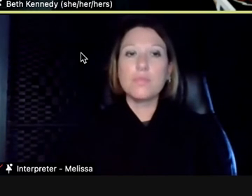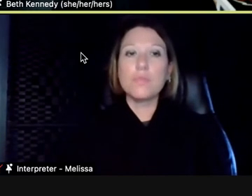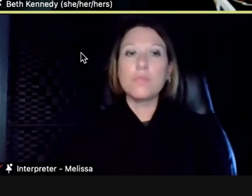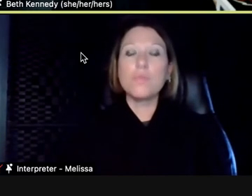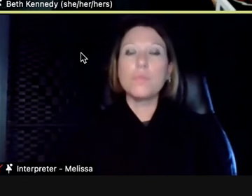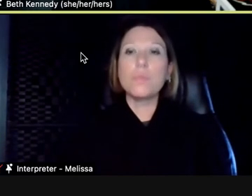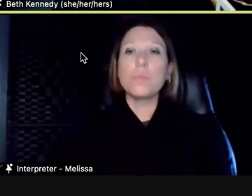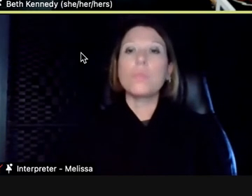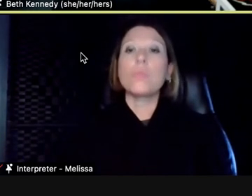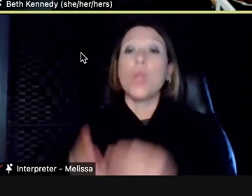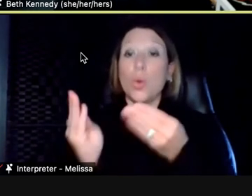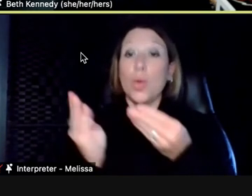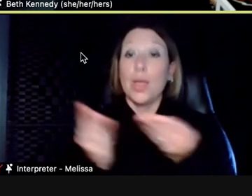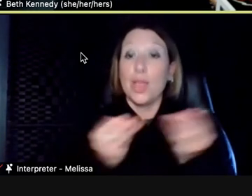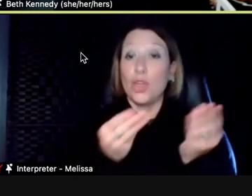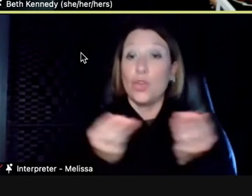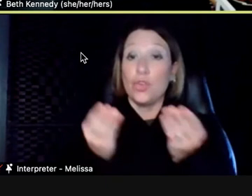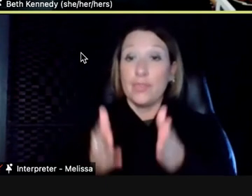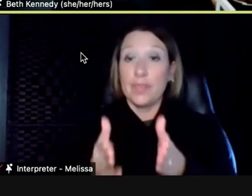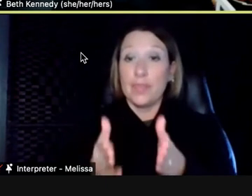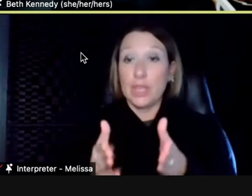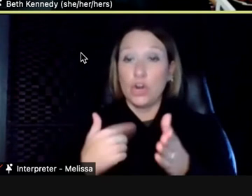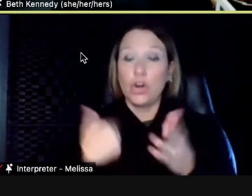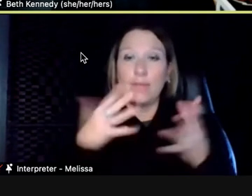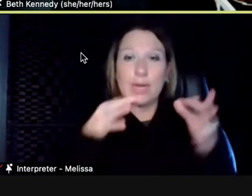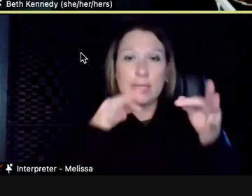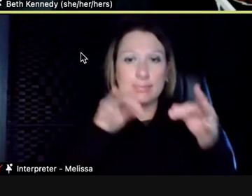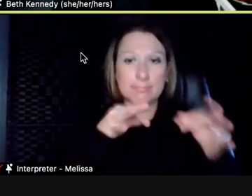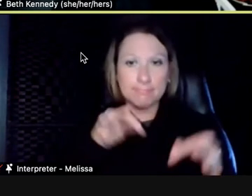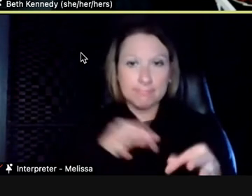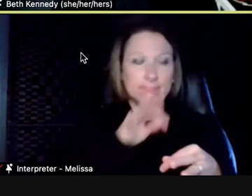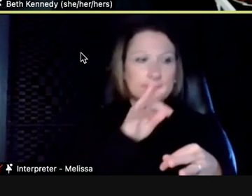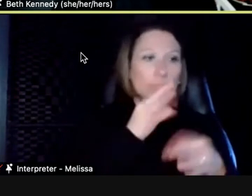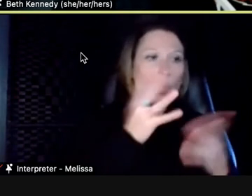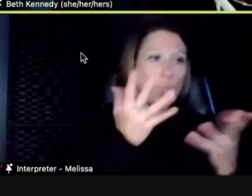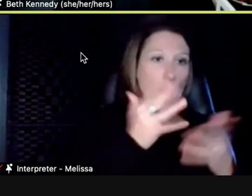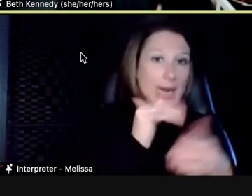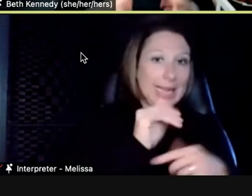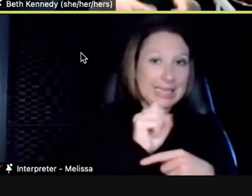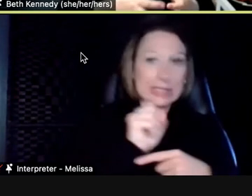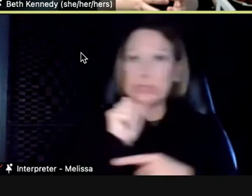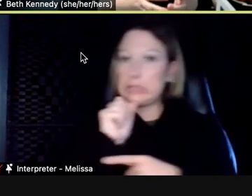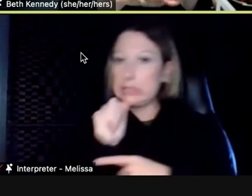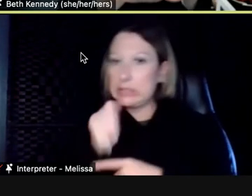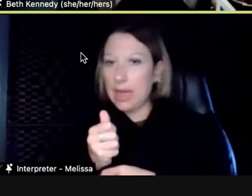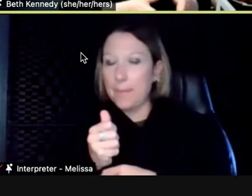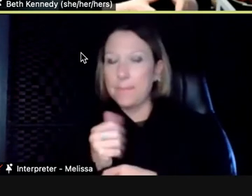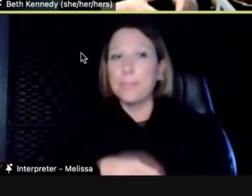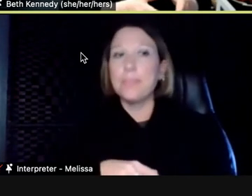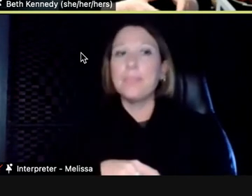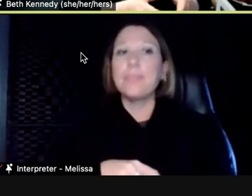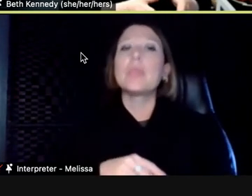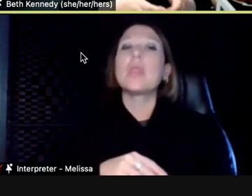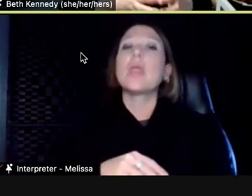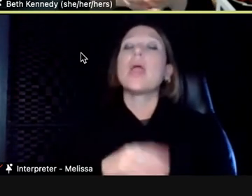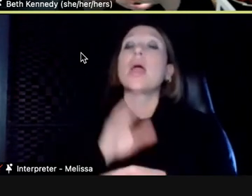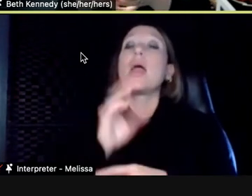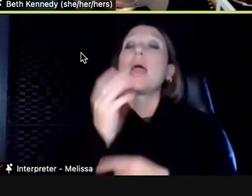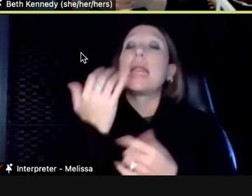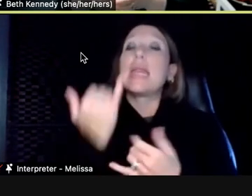intervener, I've spent a lot of time on what it is and what it isn't, but I do want to talk about how an intervener is a